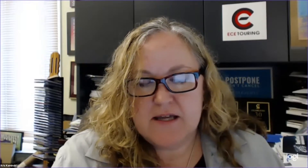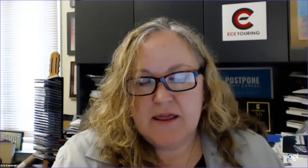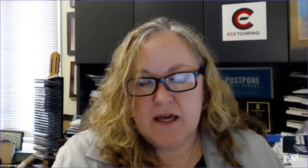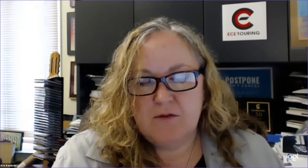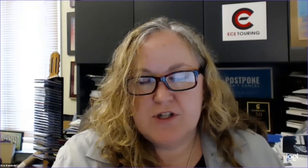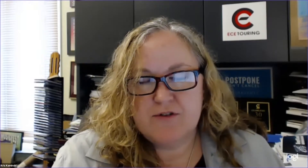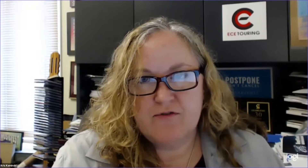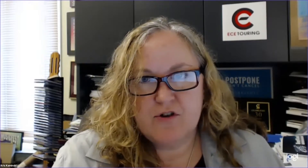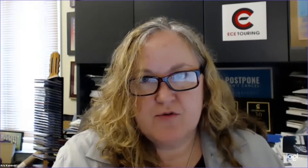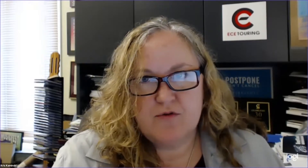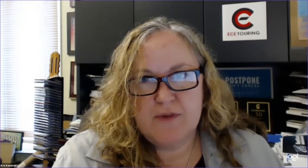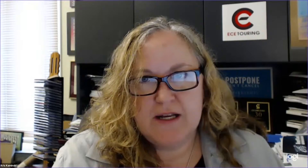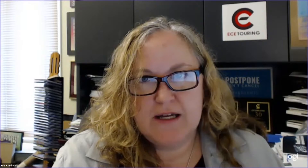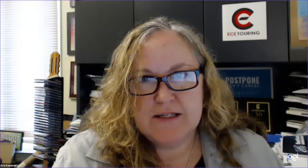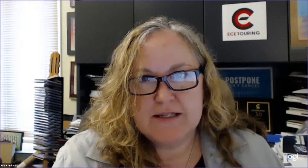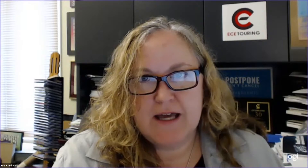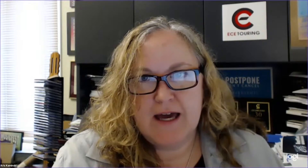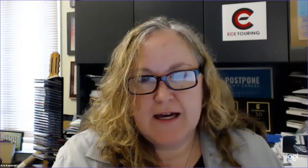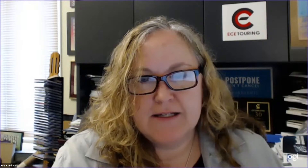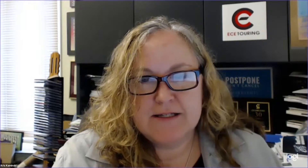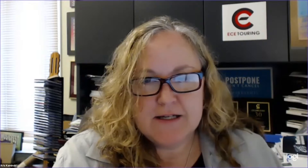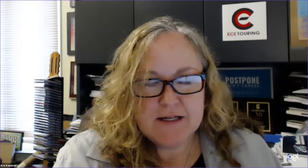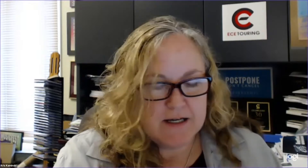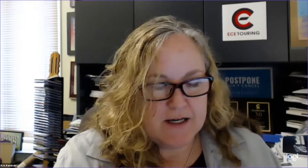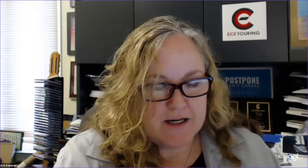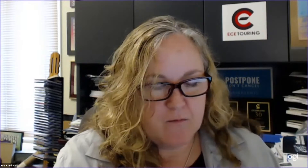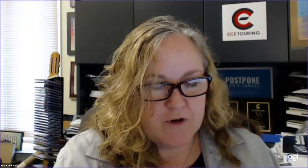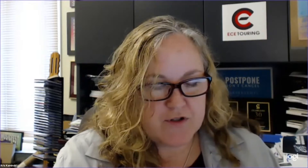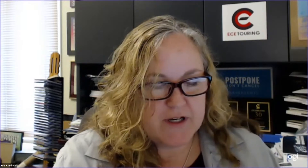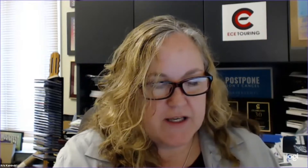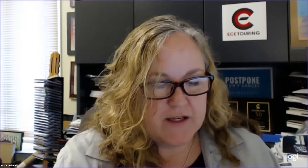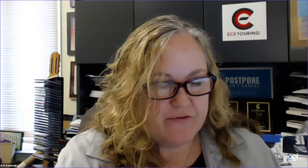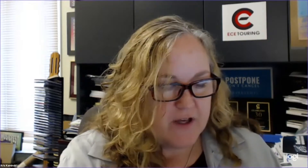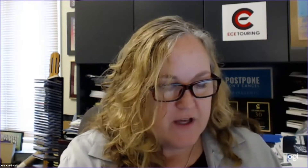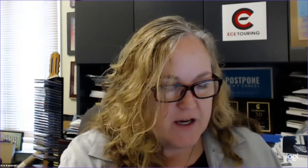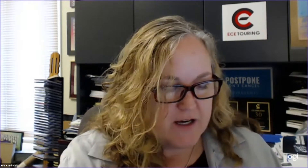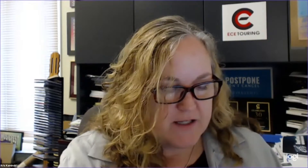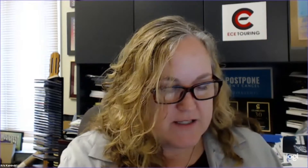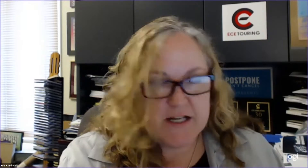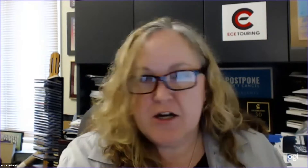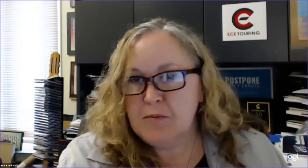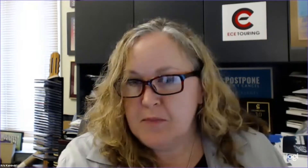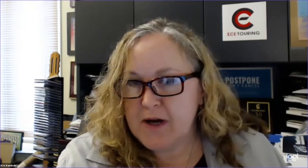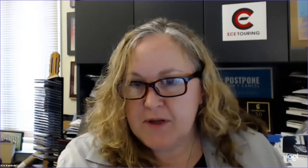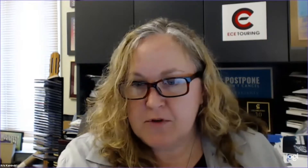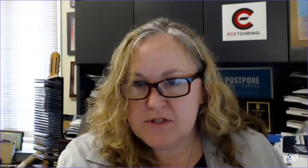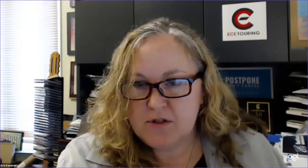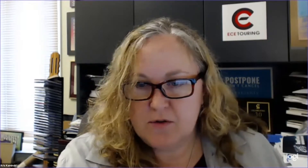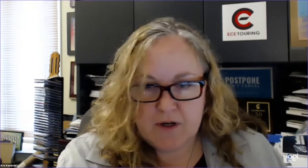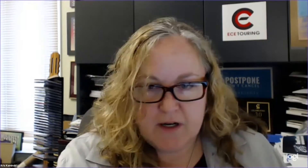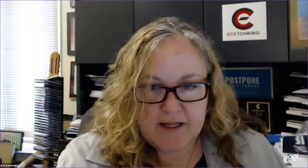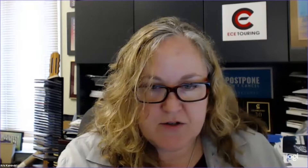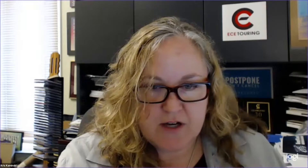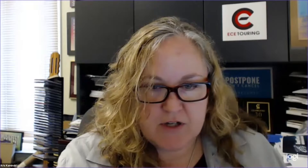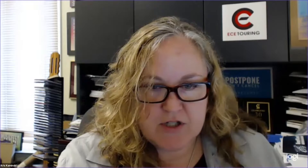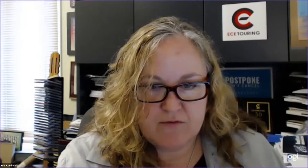sign language for virtual meetings. And I'm wondering if Tina might be able to